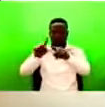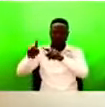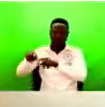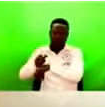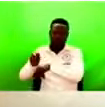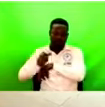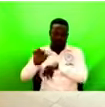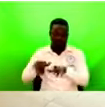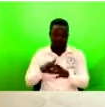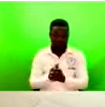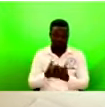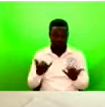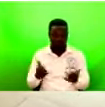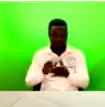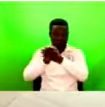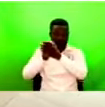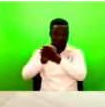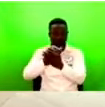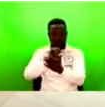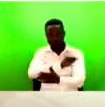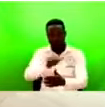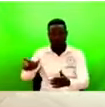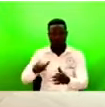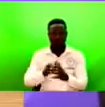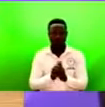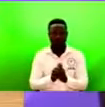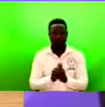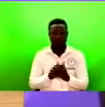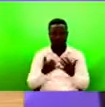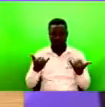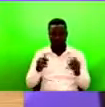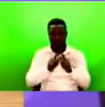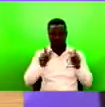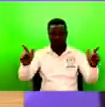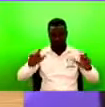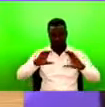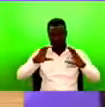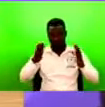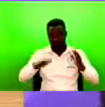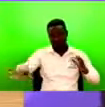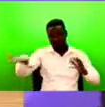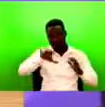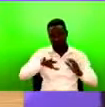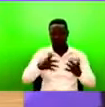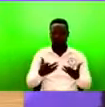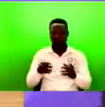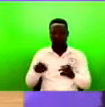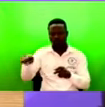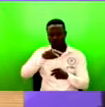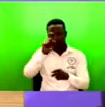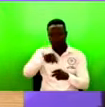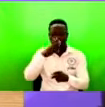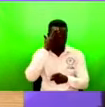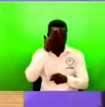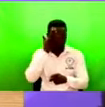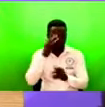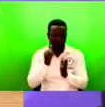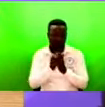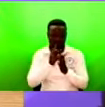ministries. Congratulations to you all. The General Council would, however, like you to know